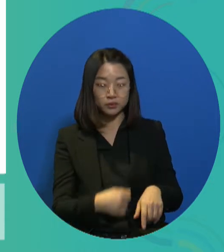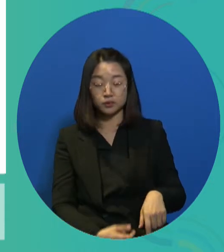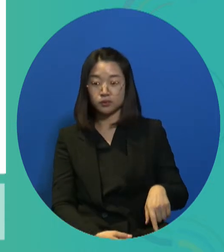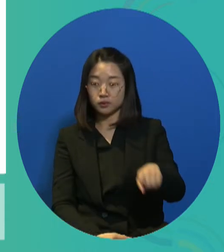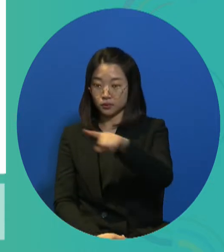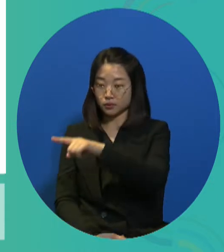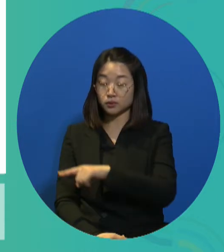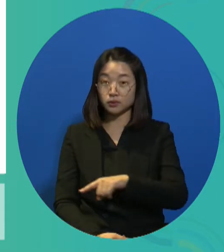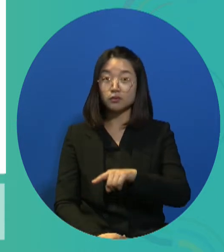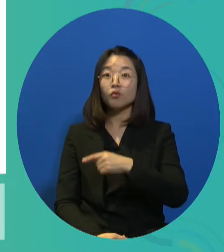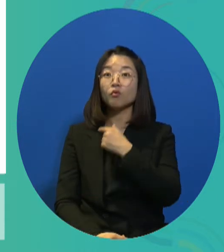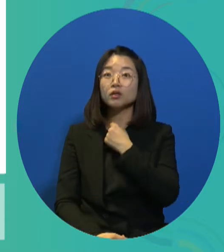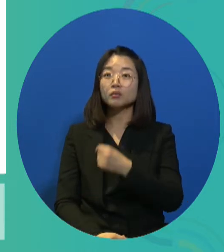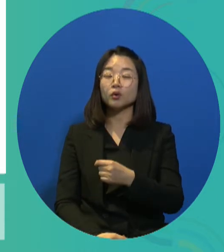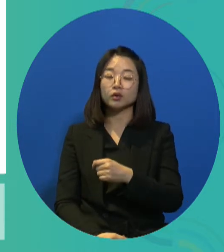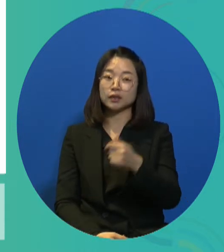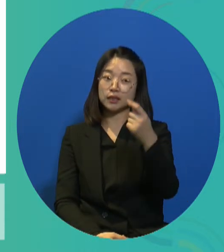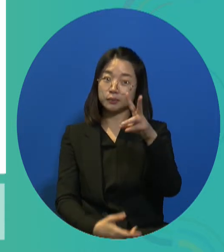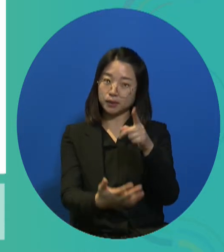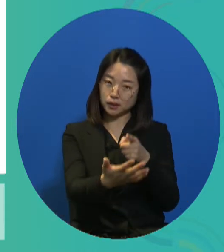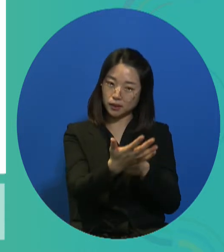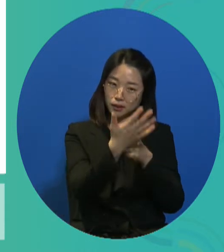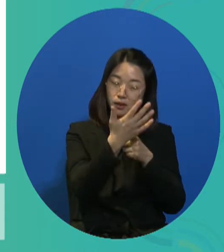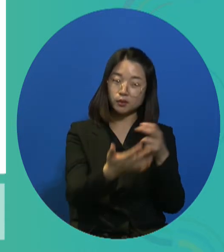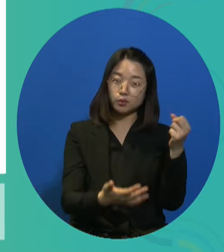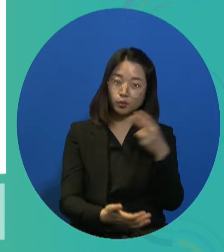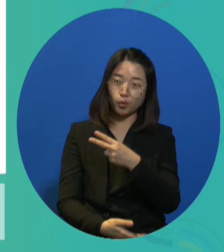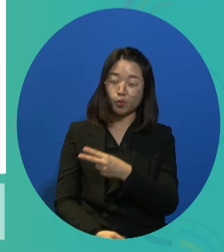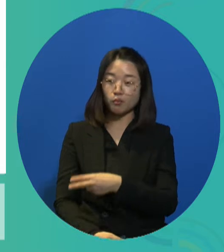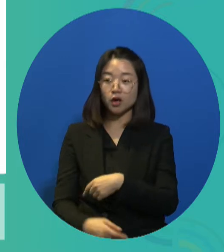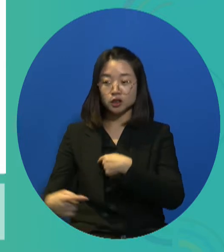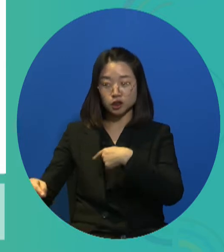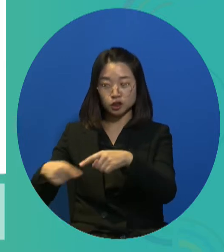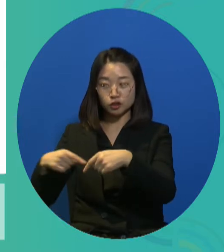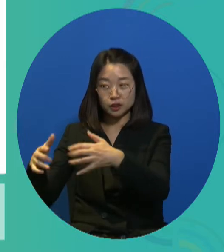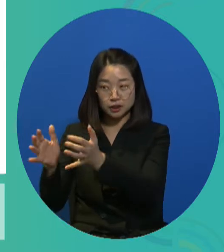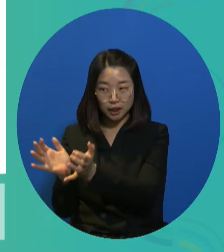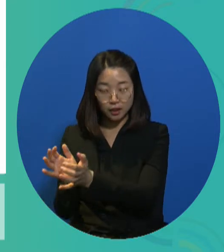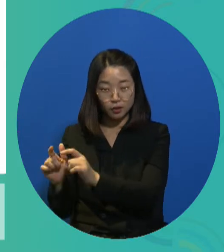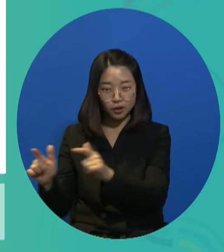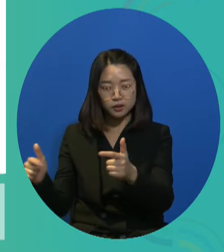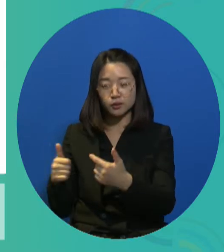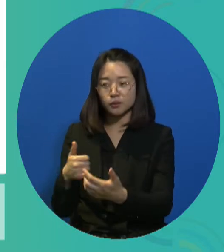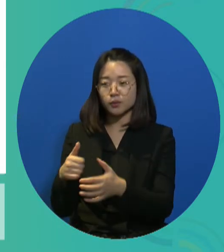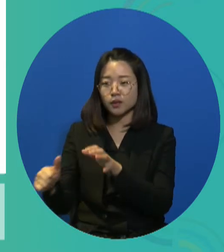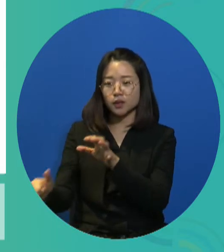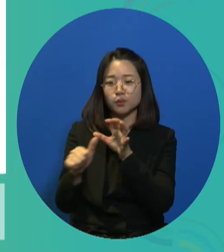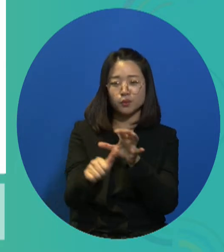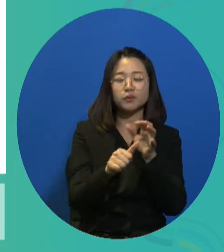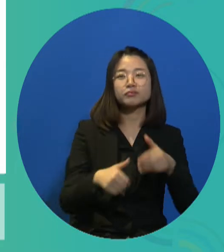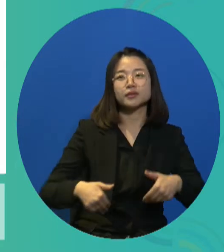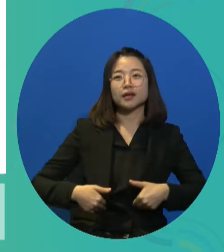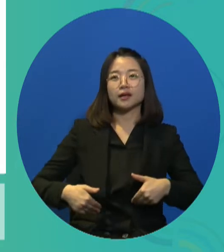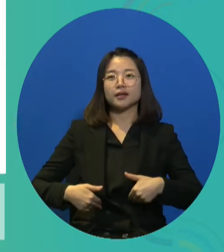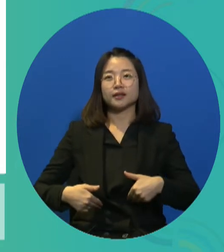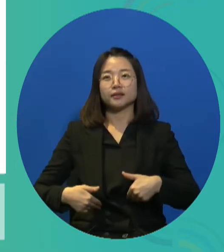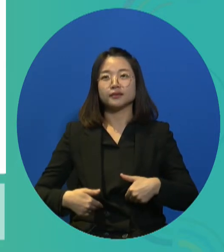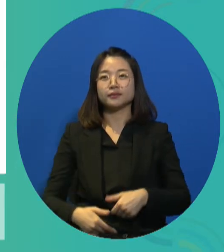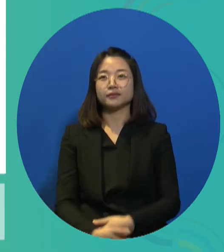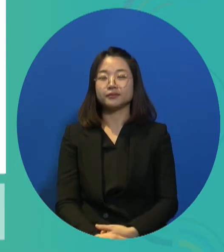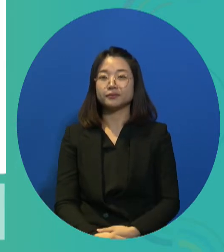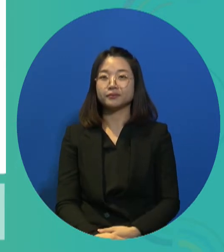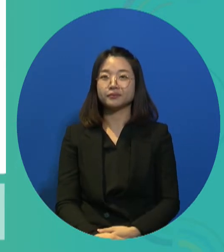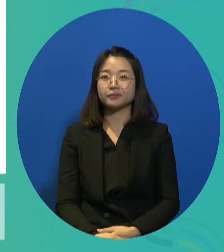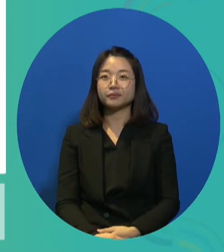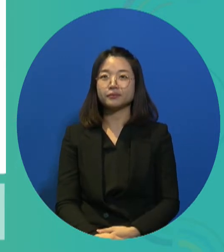movement behind the issues that you're pushing with an optional protocol, to try to make the best use of